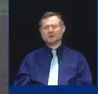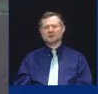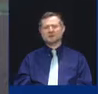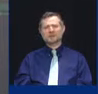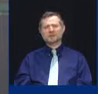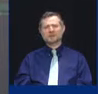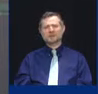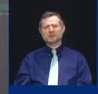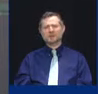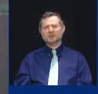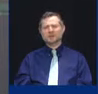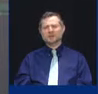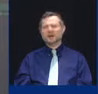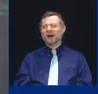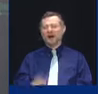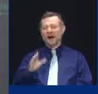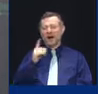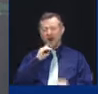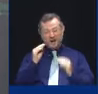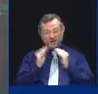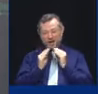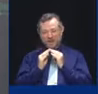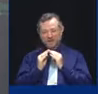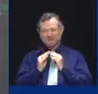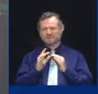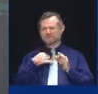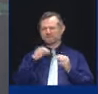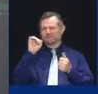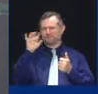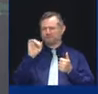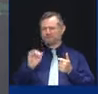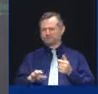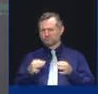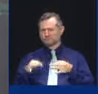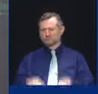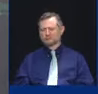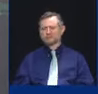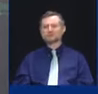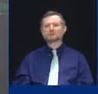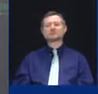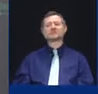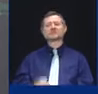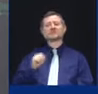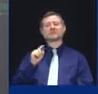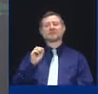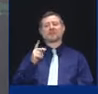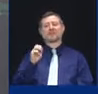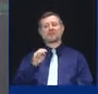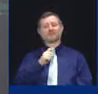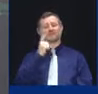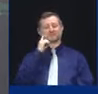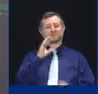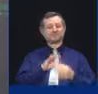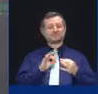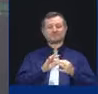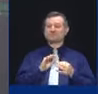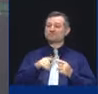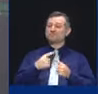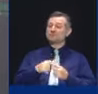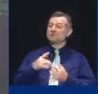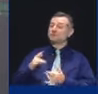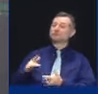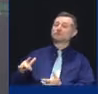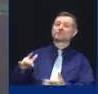But it does something even more, which is what Stephanie was mentioning with the tourism aspect.